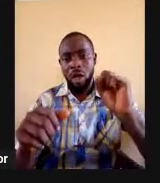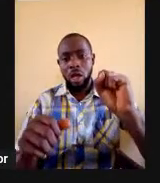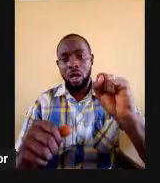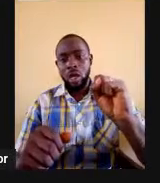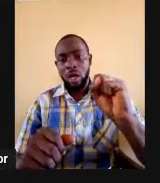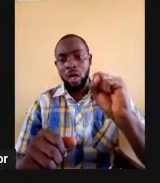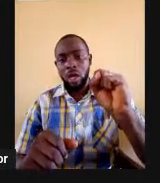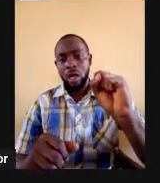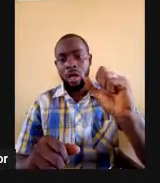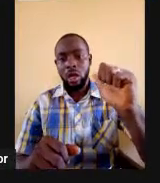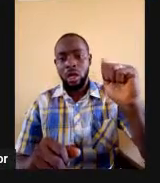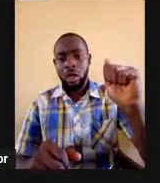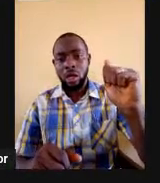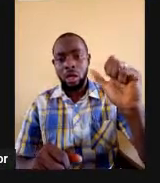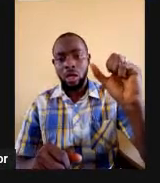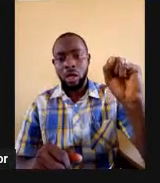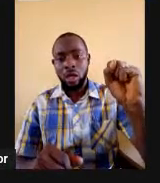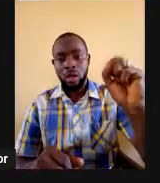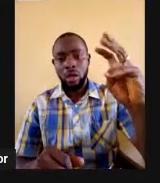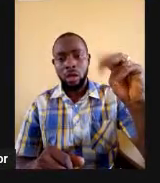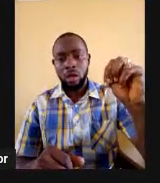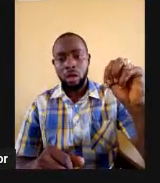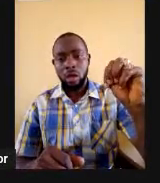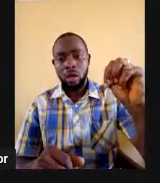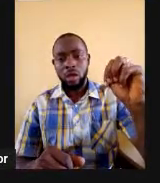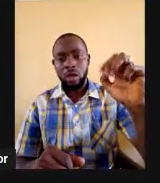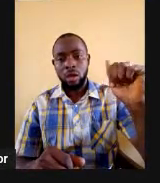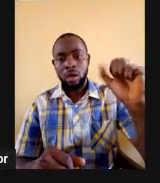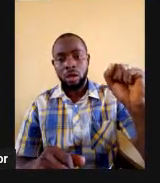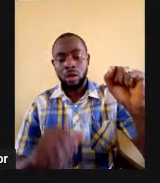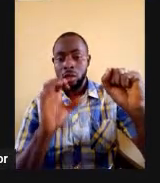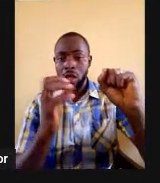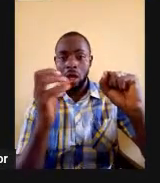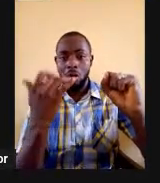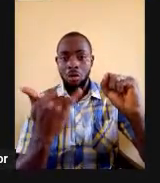It's a lowercase letter, so it's going to start with